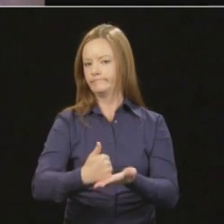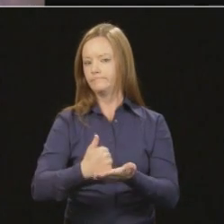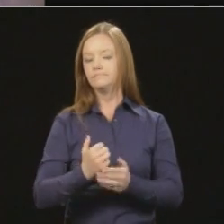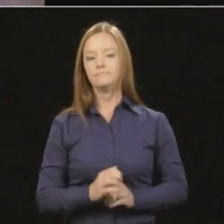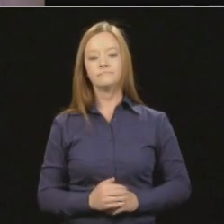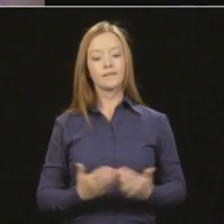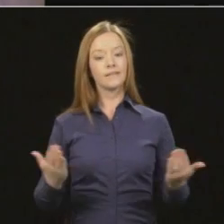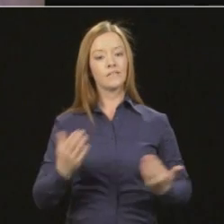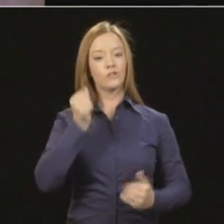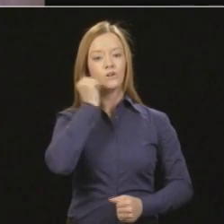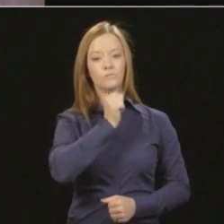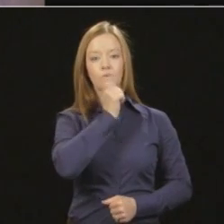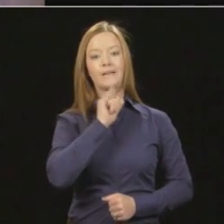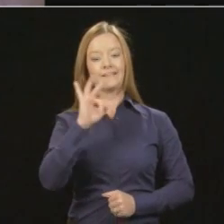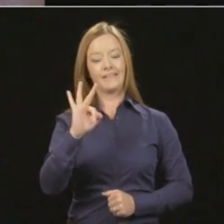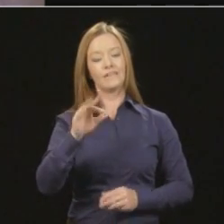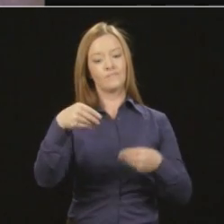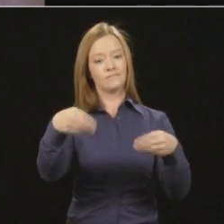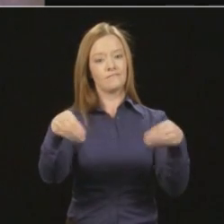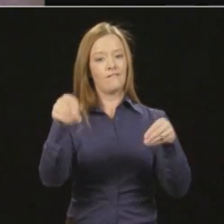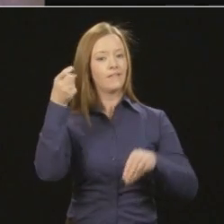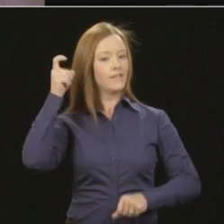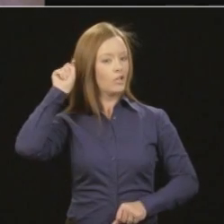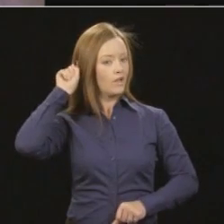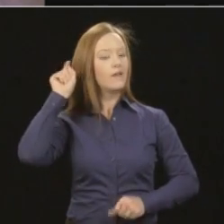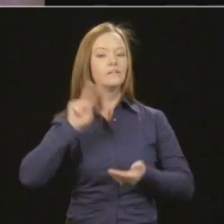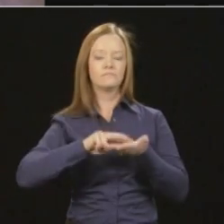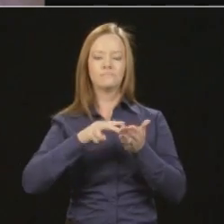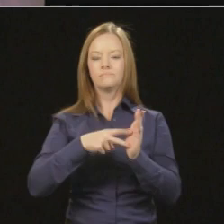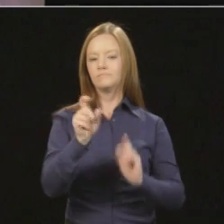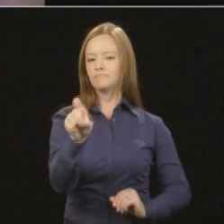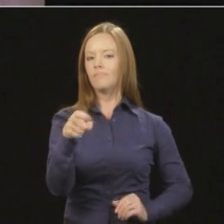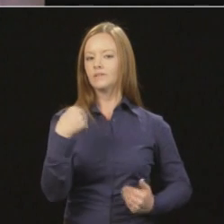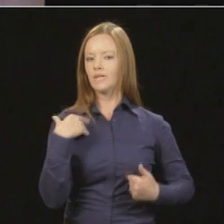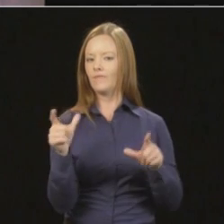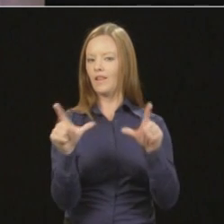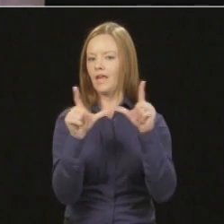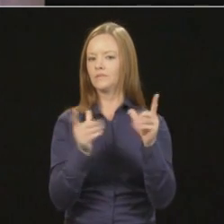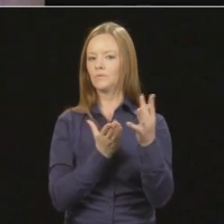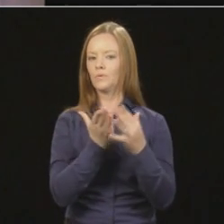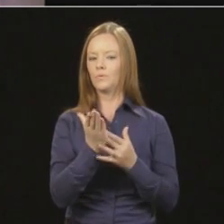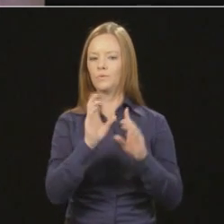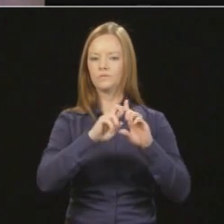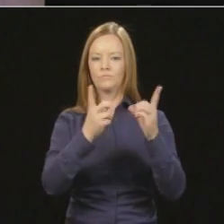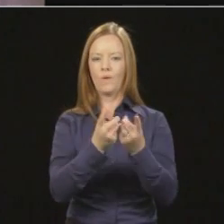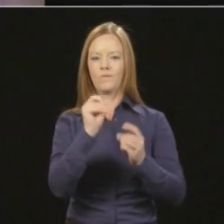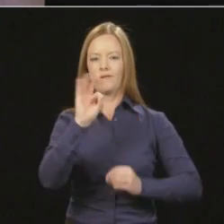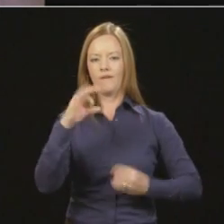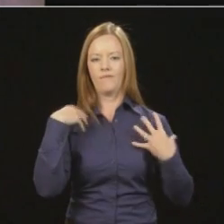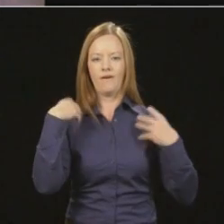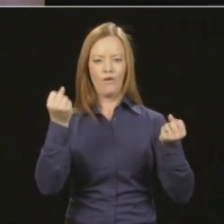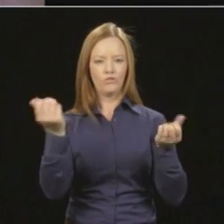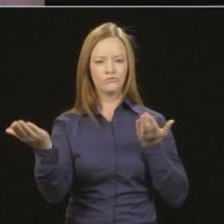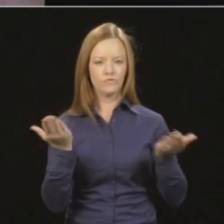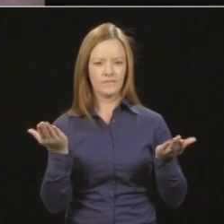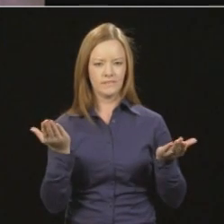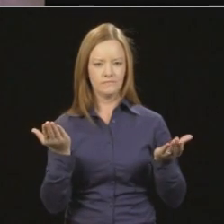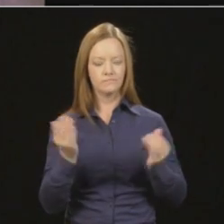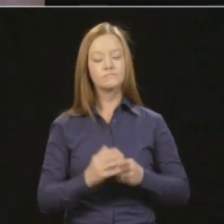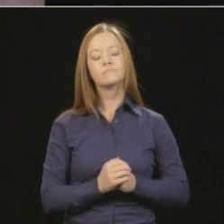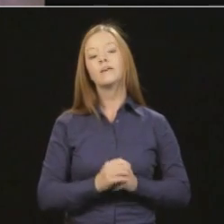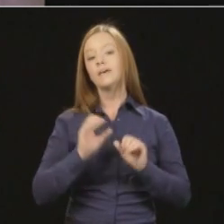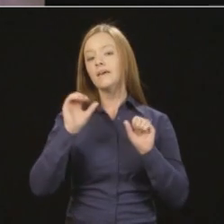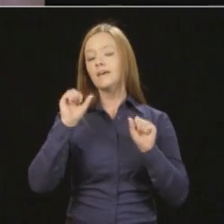must be licensed by the Department of Health Services. You can check the license and enforcement actions of any provider by visiting